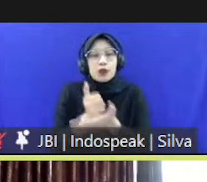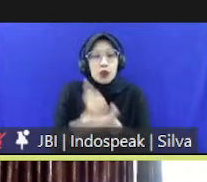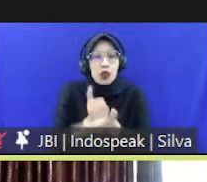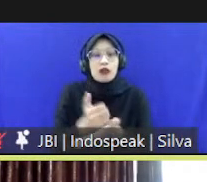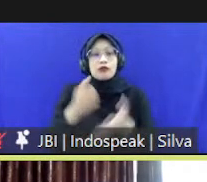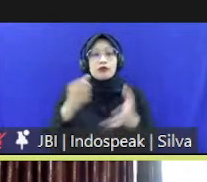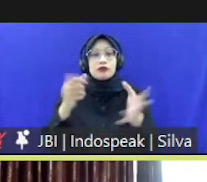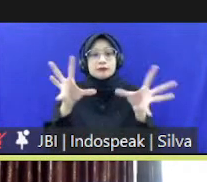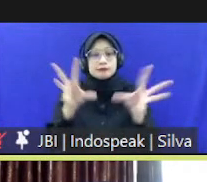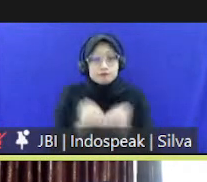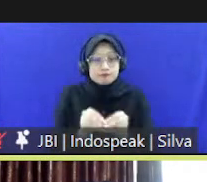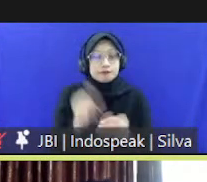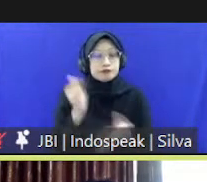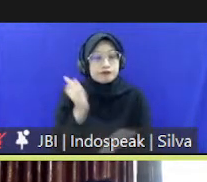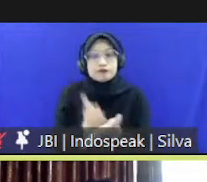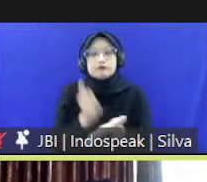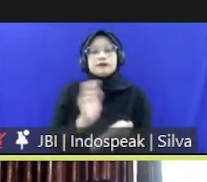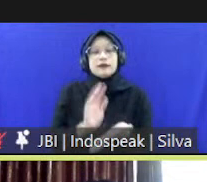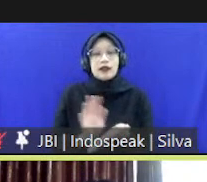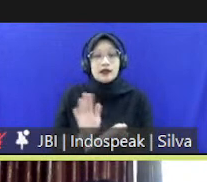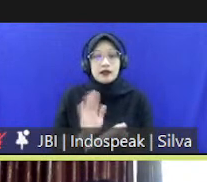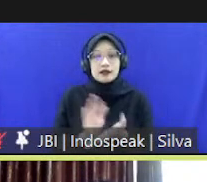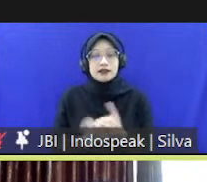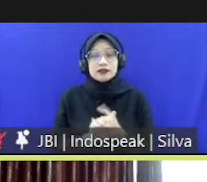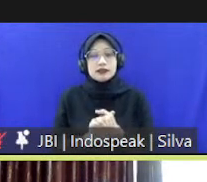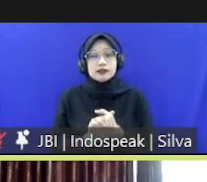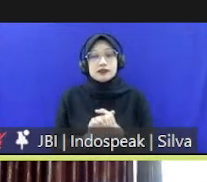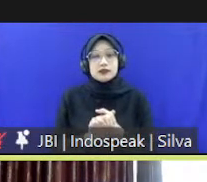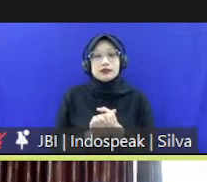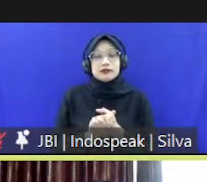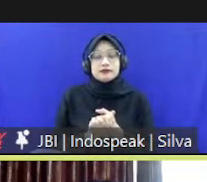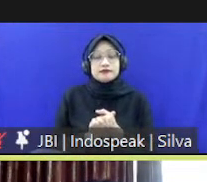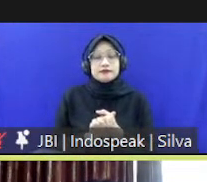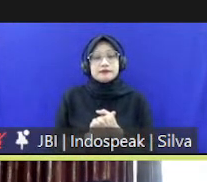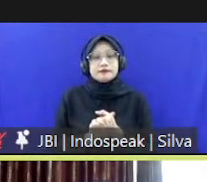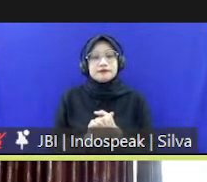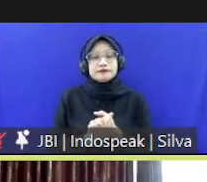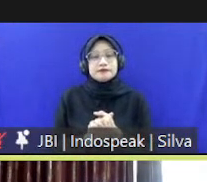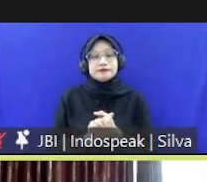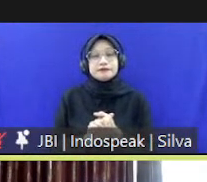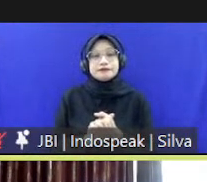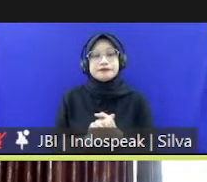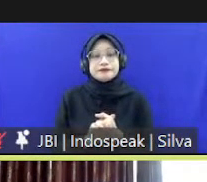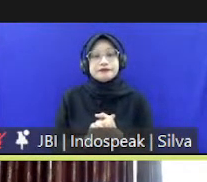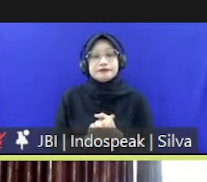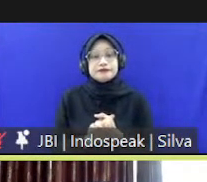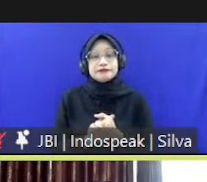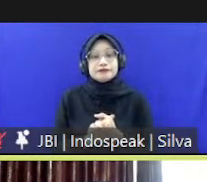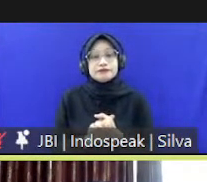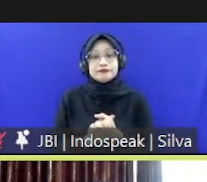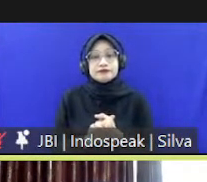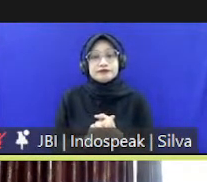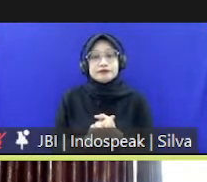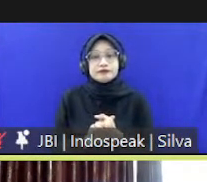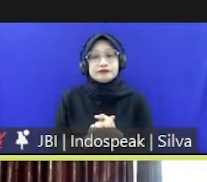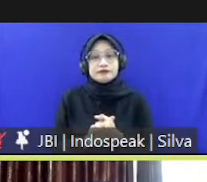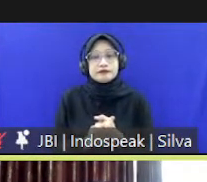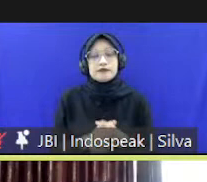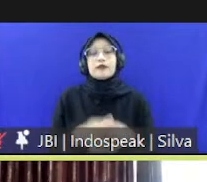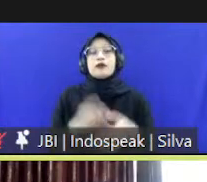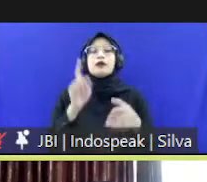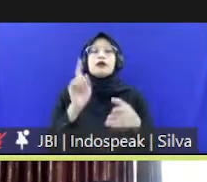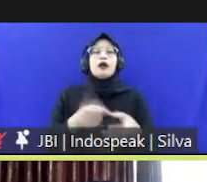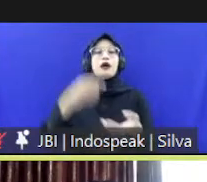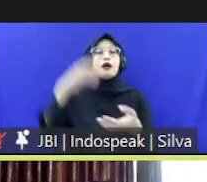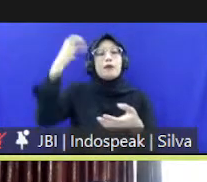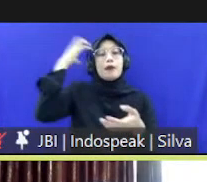MOH admit that they also received the probable death numbers from the district and the provincial level, but